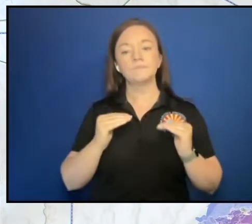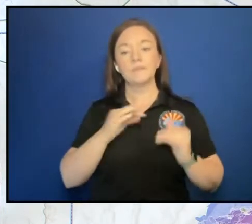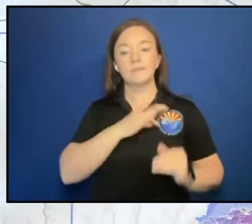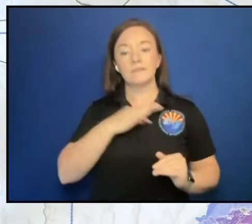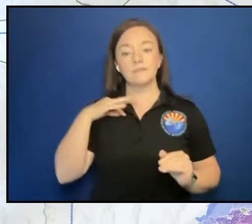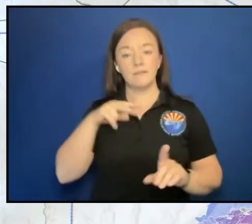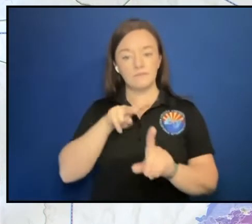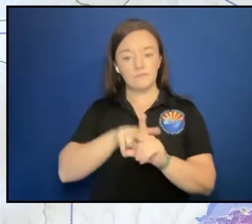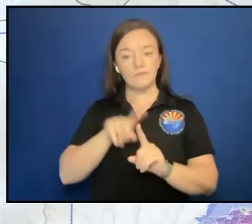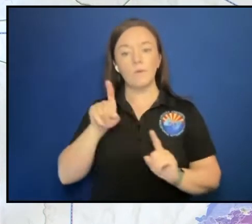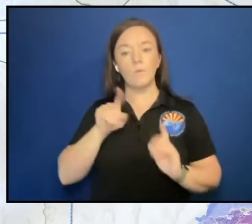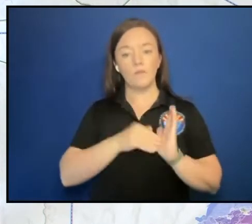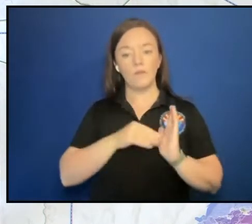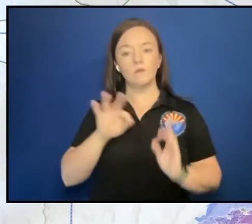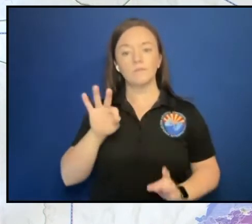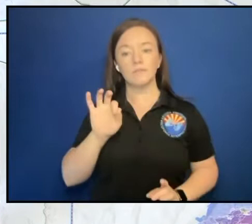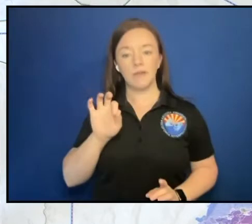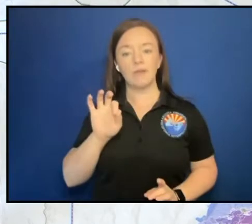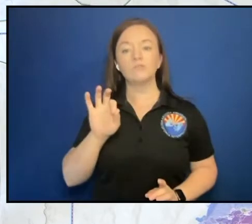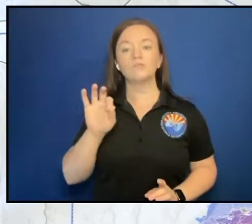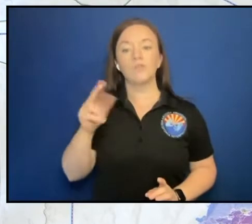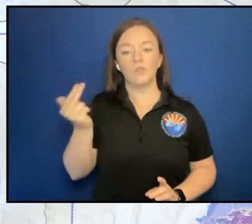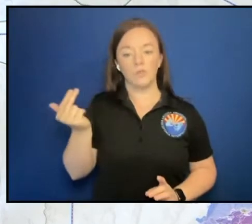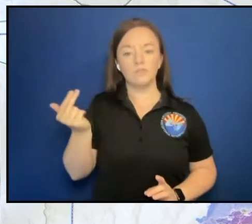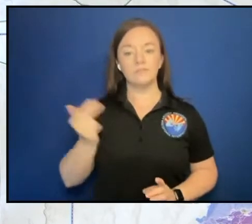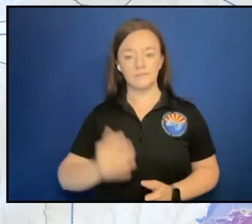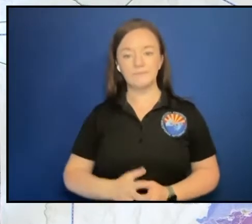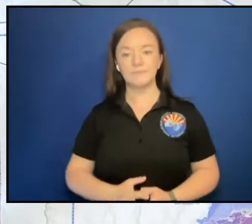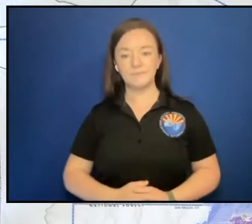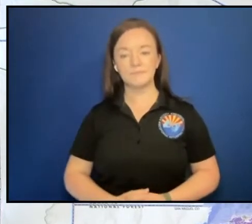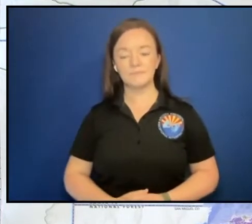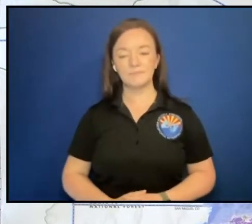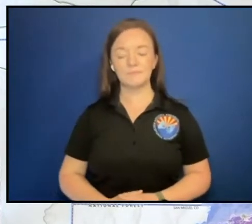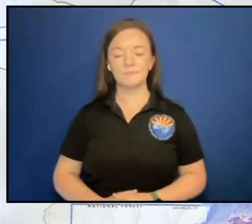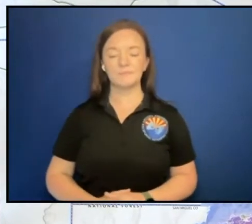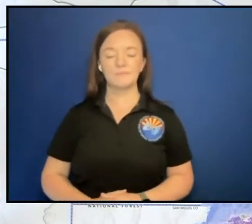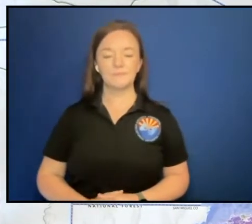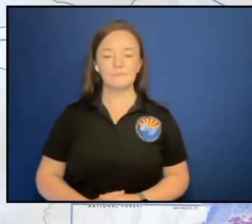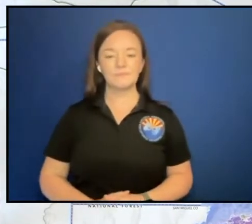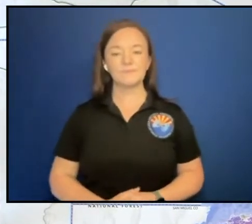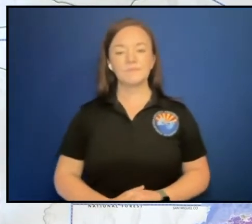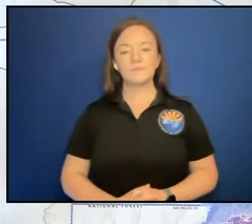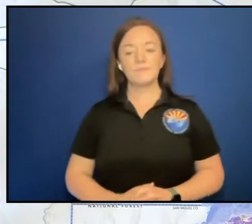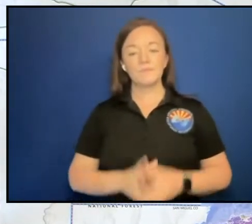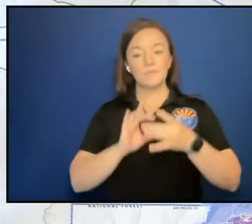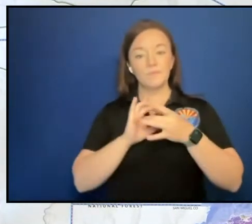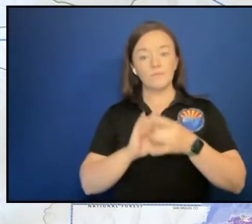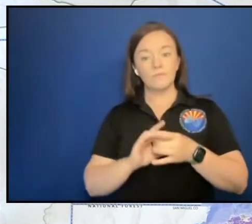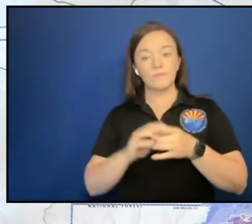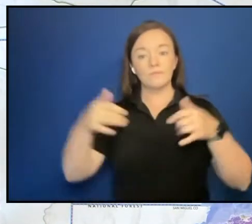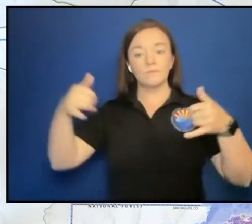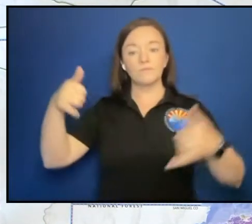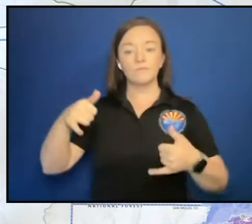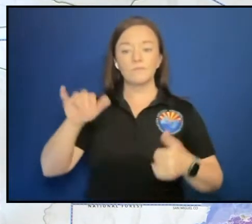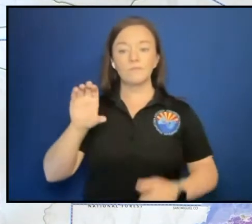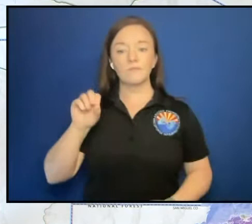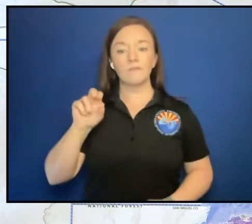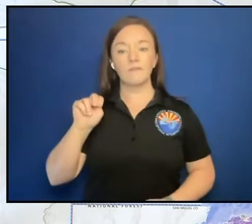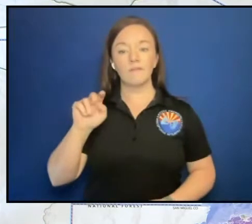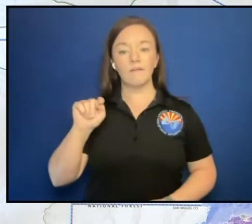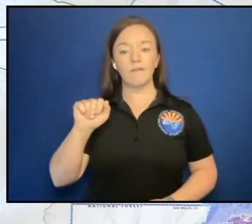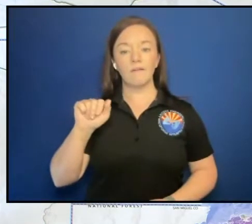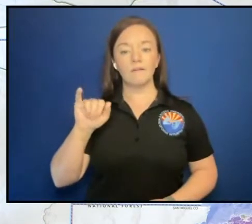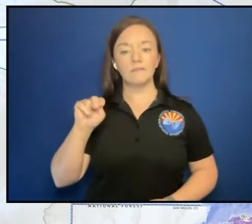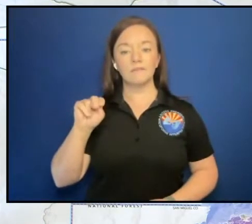1,913 personnel assigned to the incident. So regarding containment, that number's